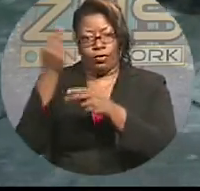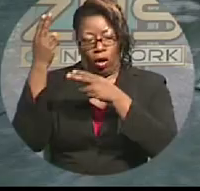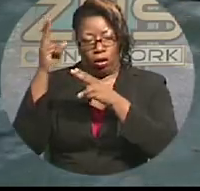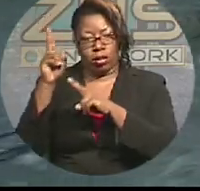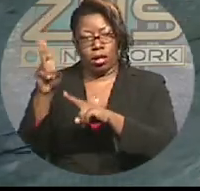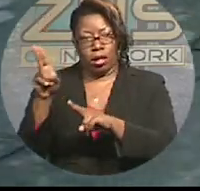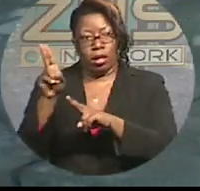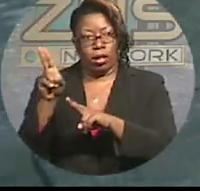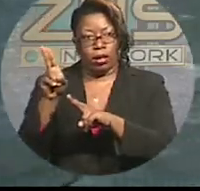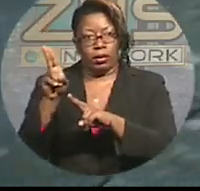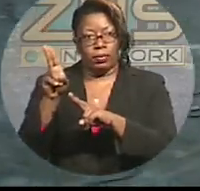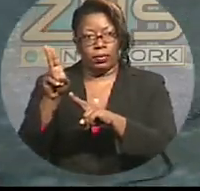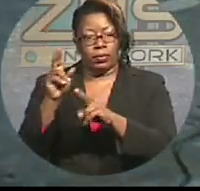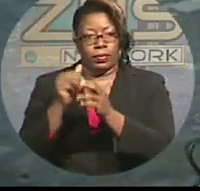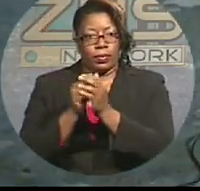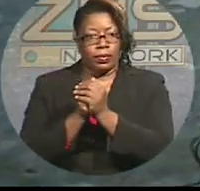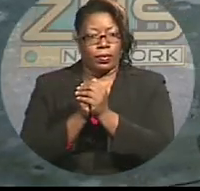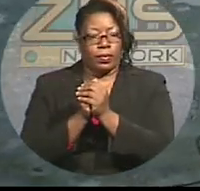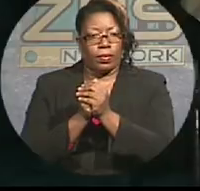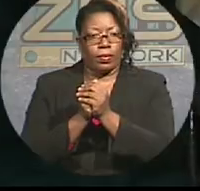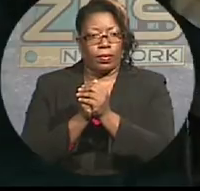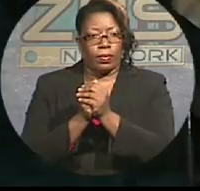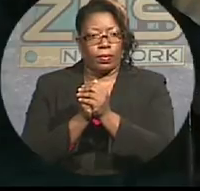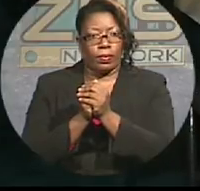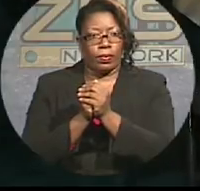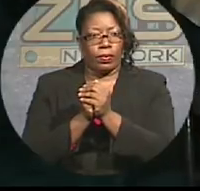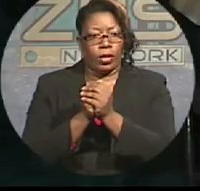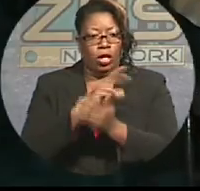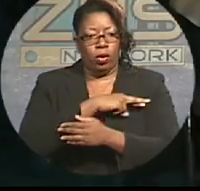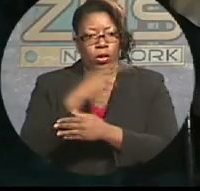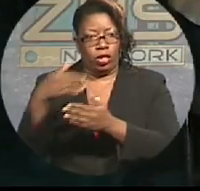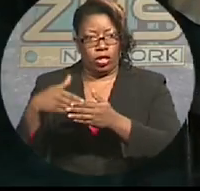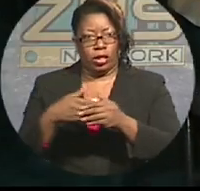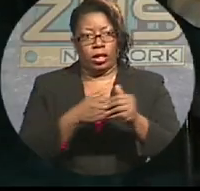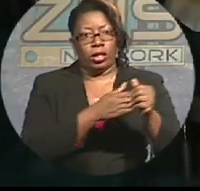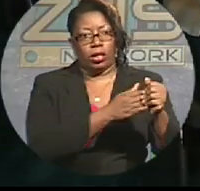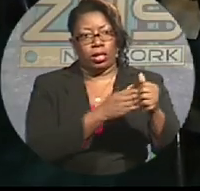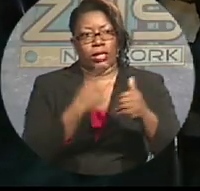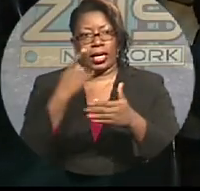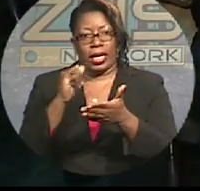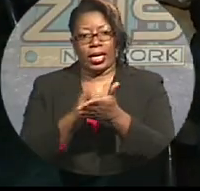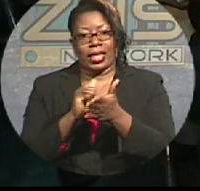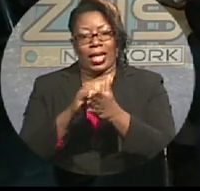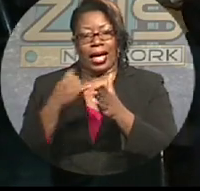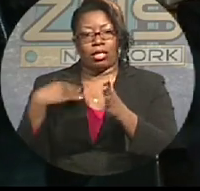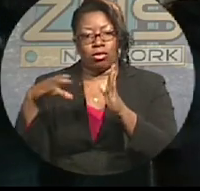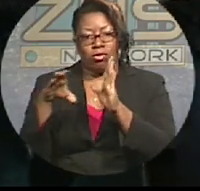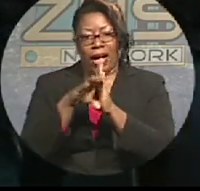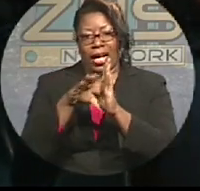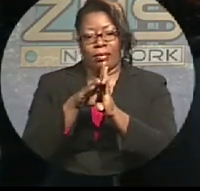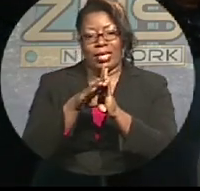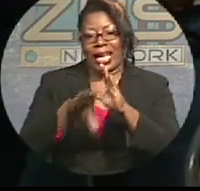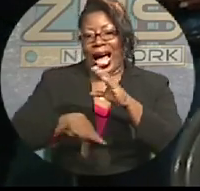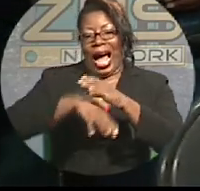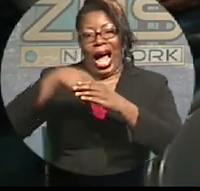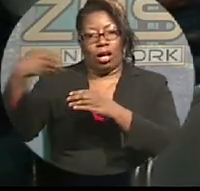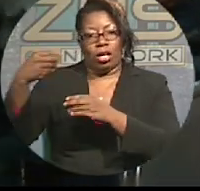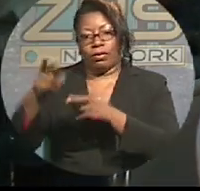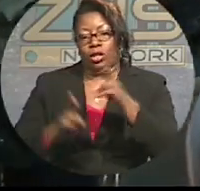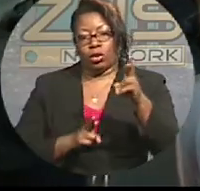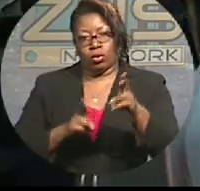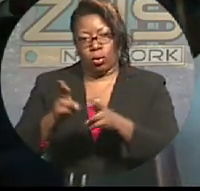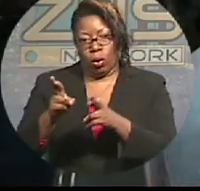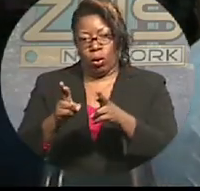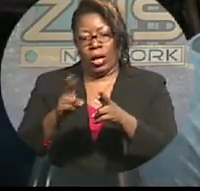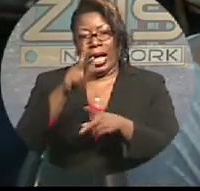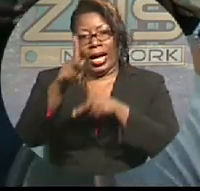senseless deaths of those whose lives were cut short. Religious leaders noted that crime has gotten out of hand and the public must join forces